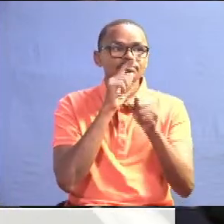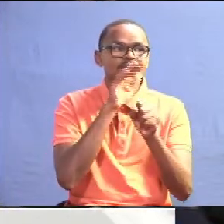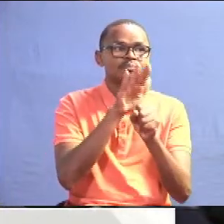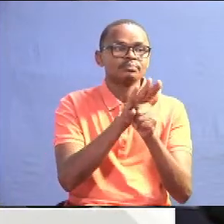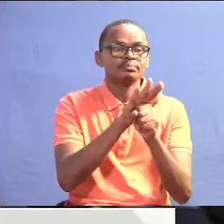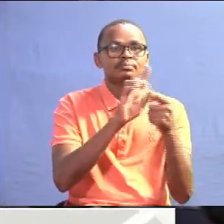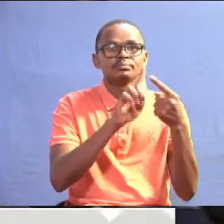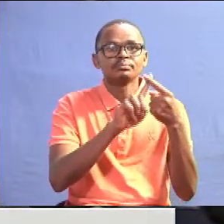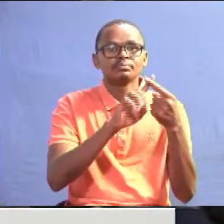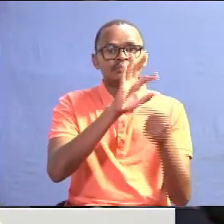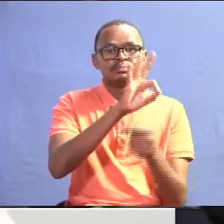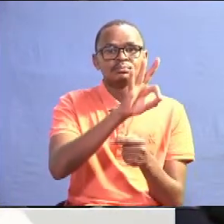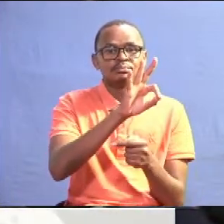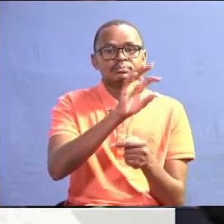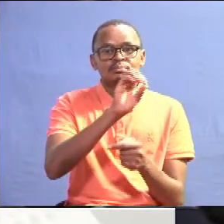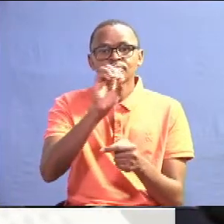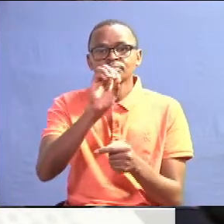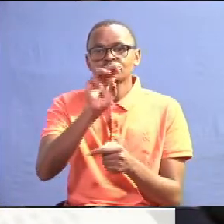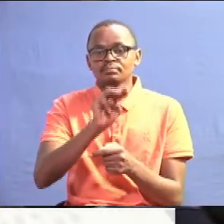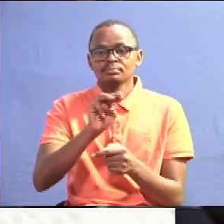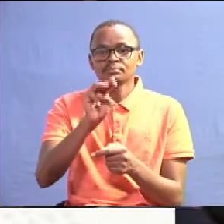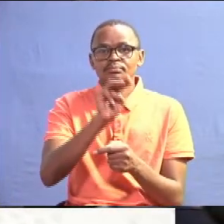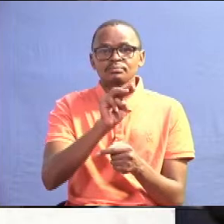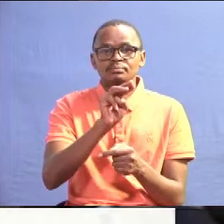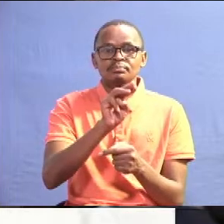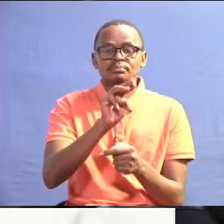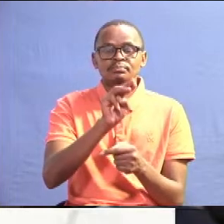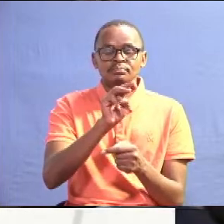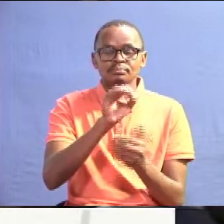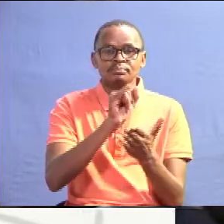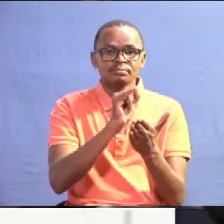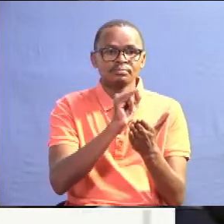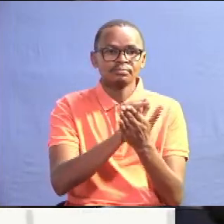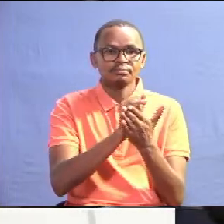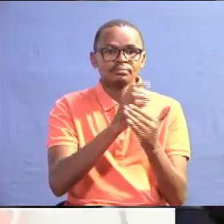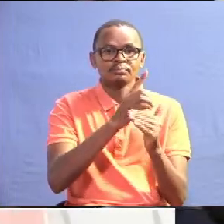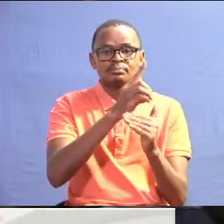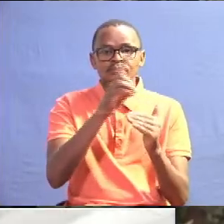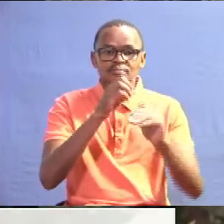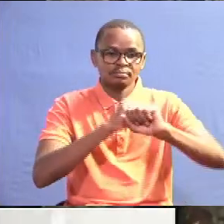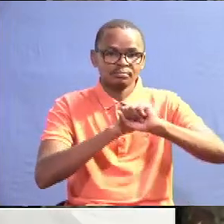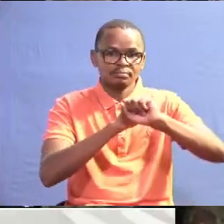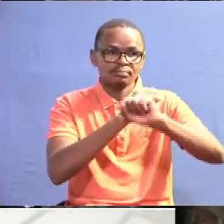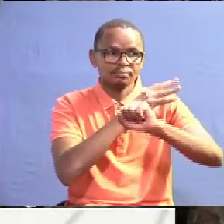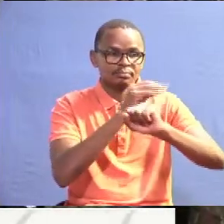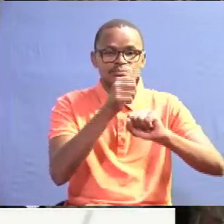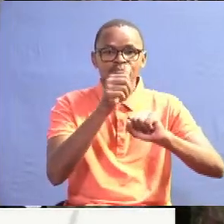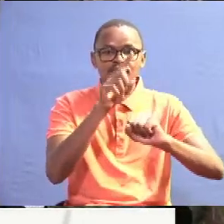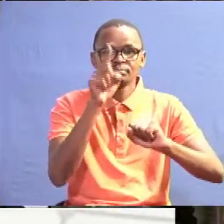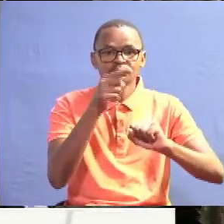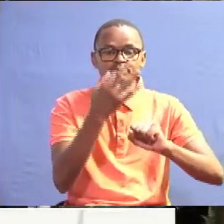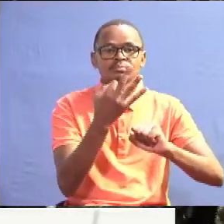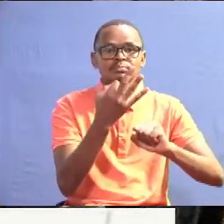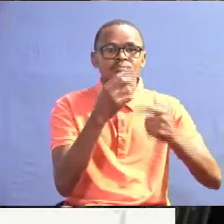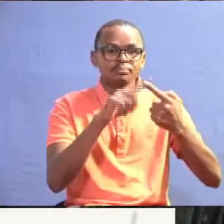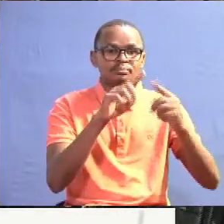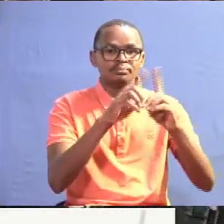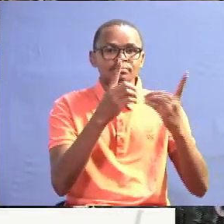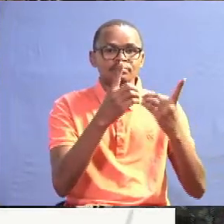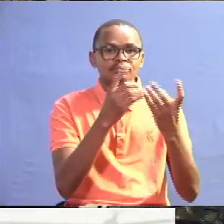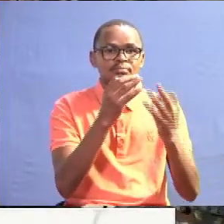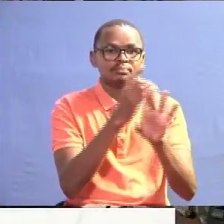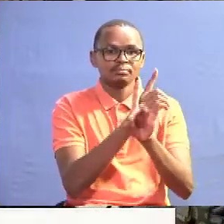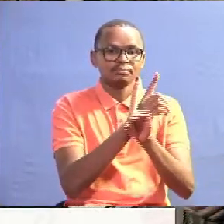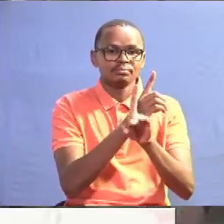totaling to $300 million, one-third allocated for direct mission support, another third for Department of